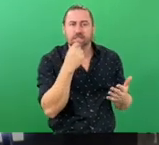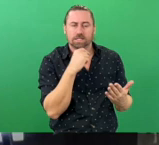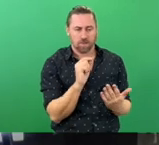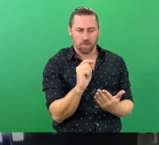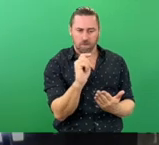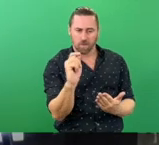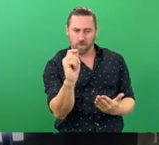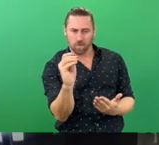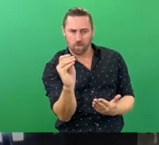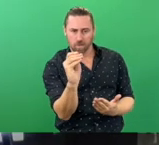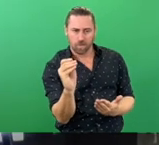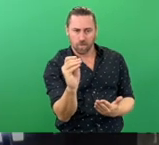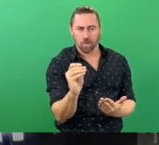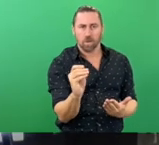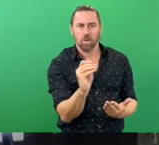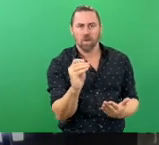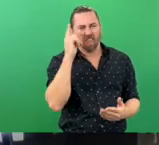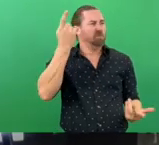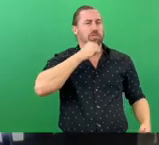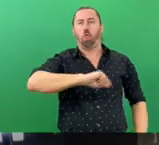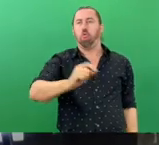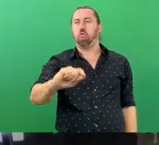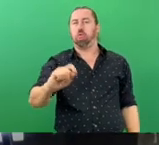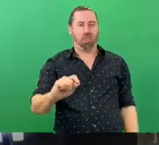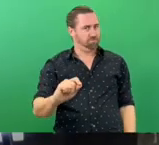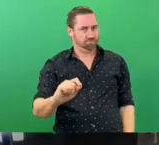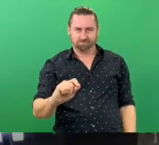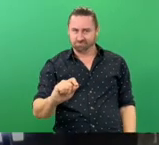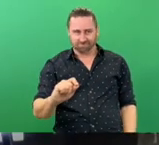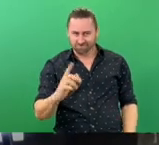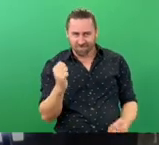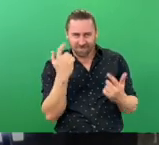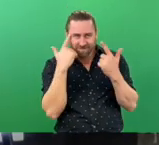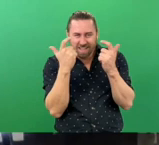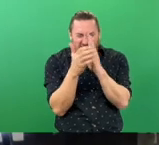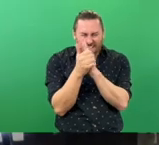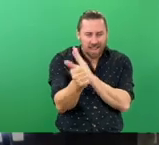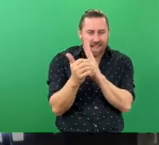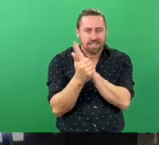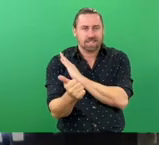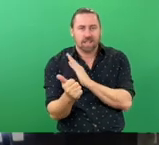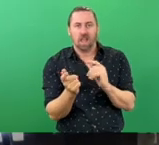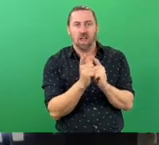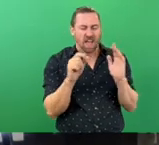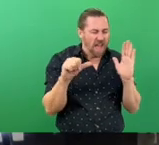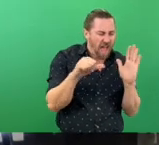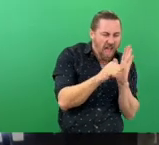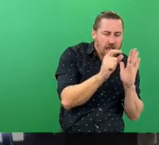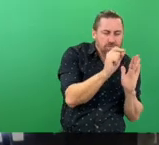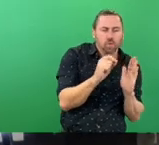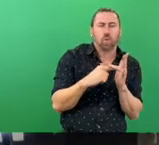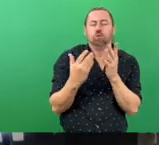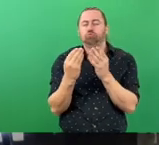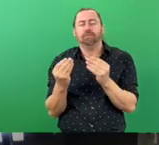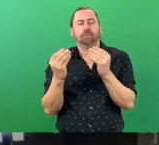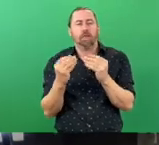pencils are far more complex objects and tools than people think they are as well. So not only do you have the varying hardness and softness of pencils,